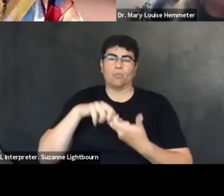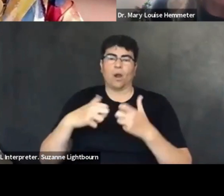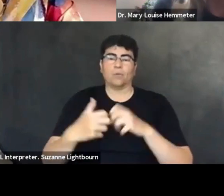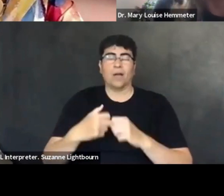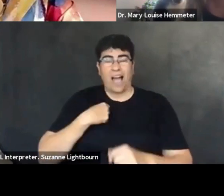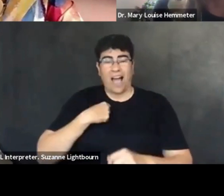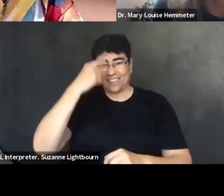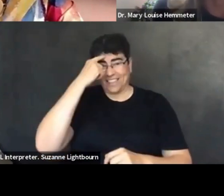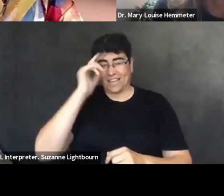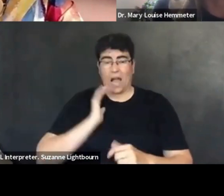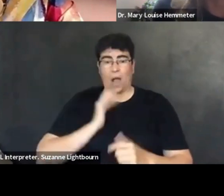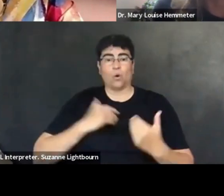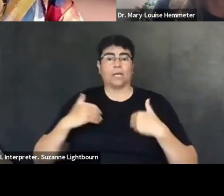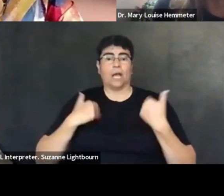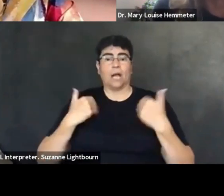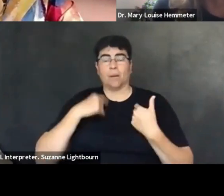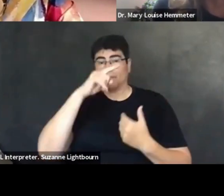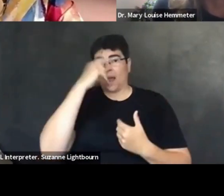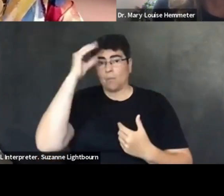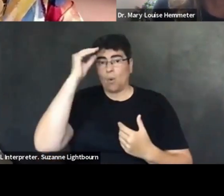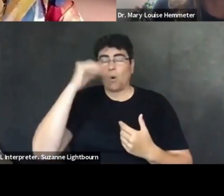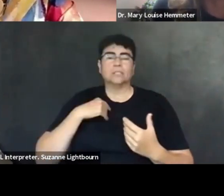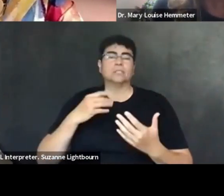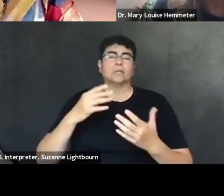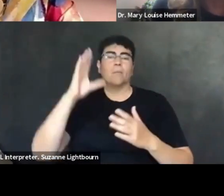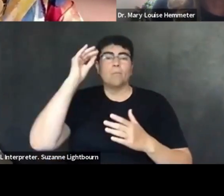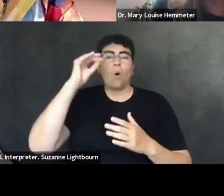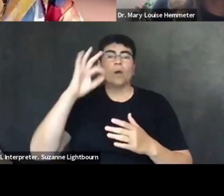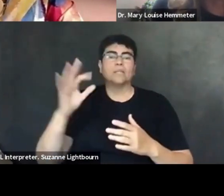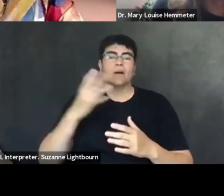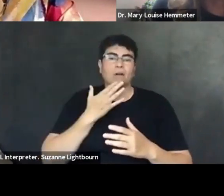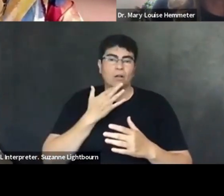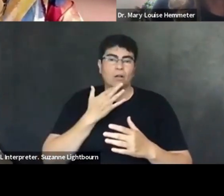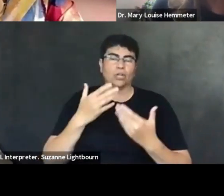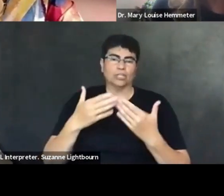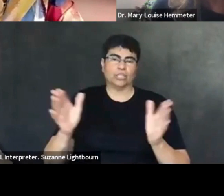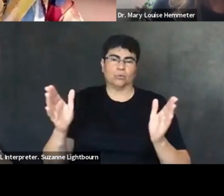Black boys, young boys of color in general, are getting